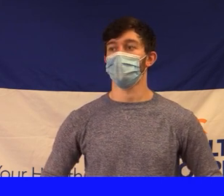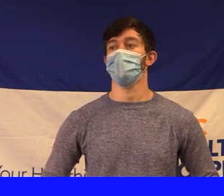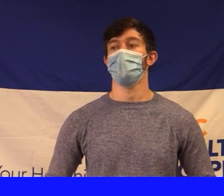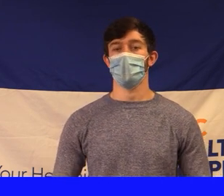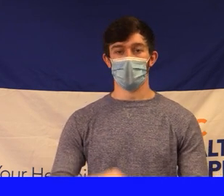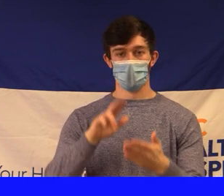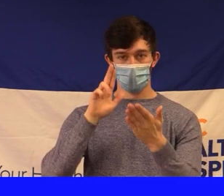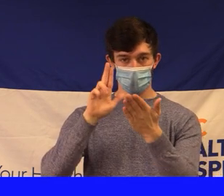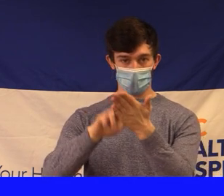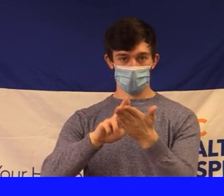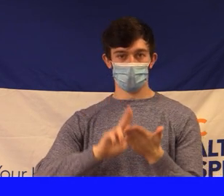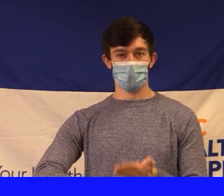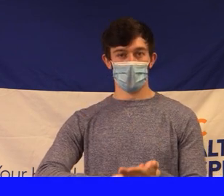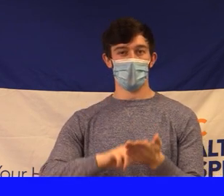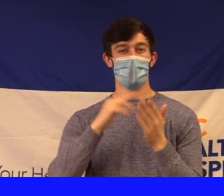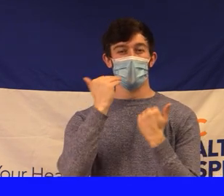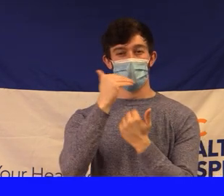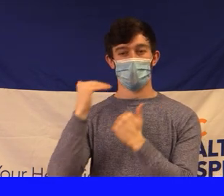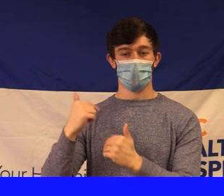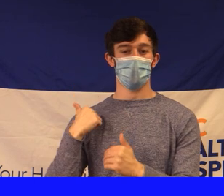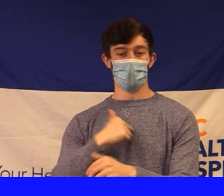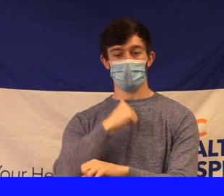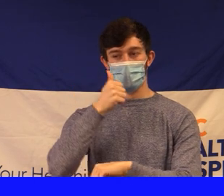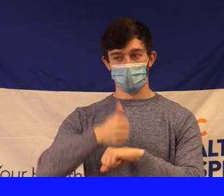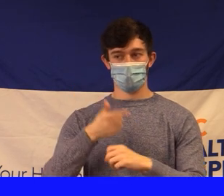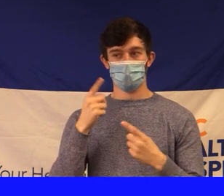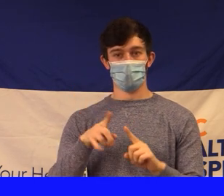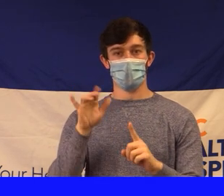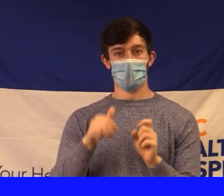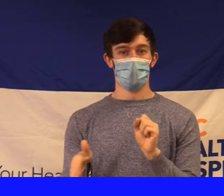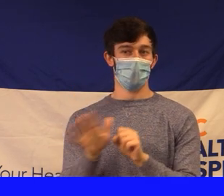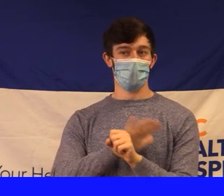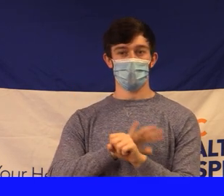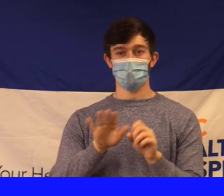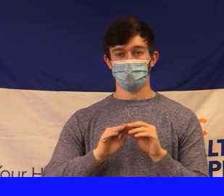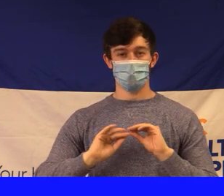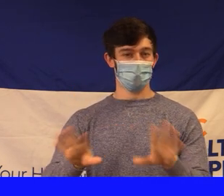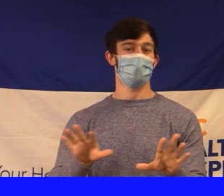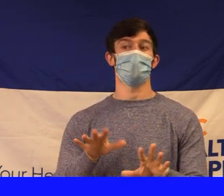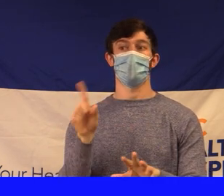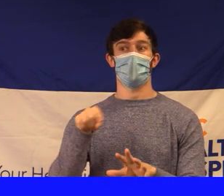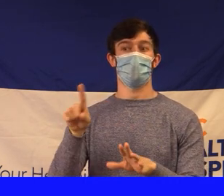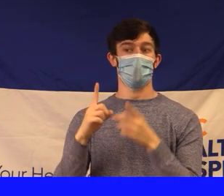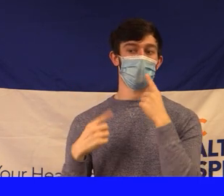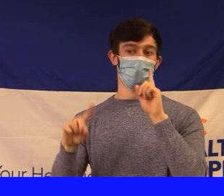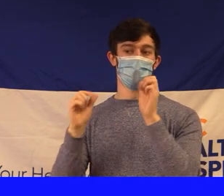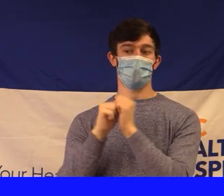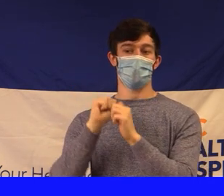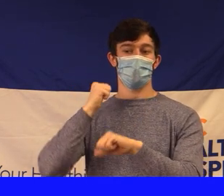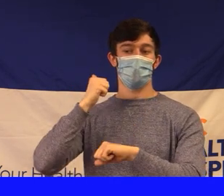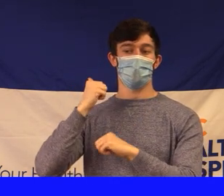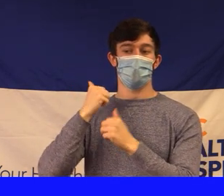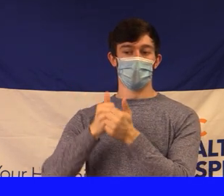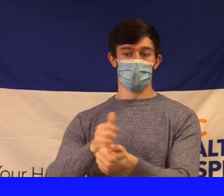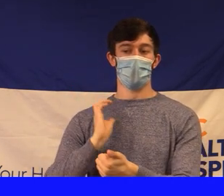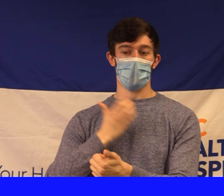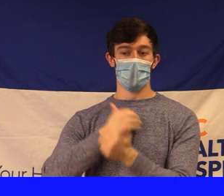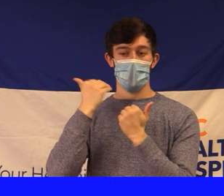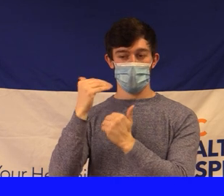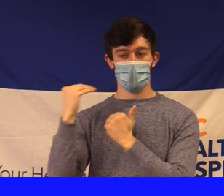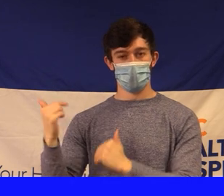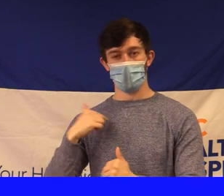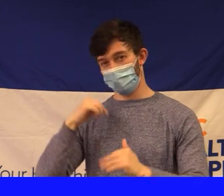of the contract that we put in during the COVID-19 surge. They were successful in that, and I think we would hope to codify